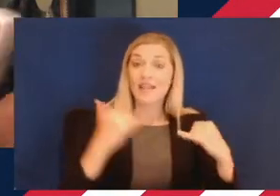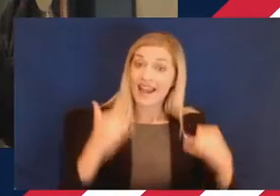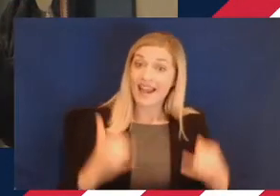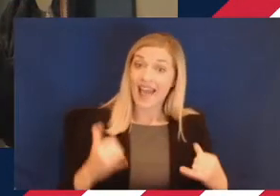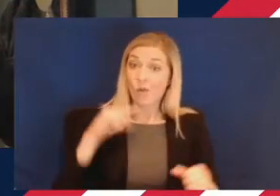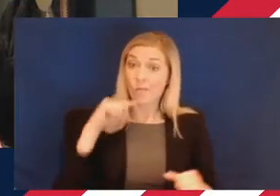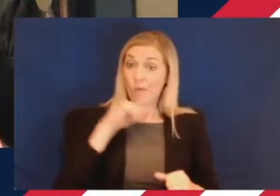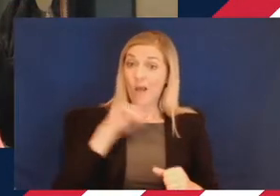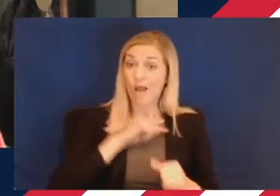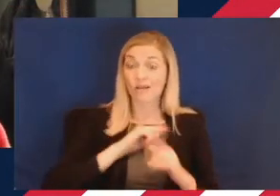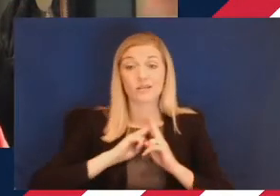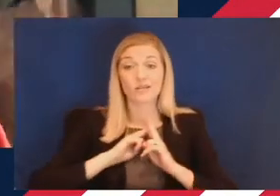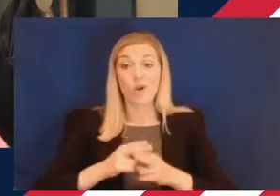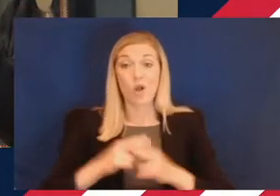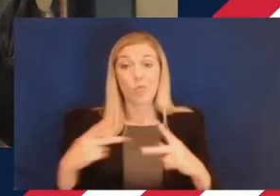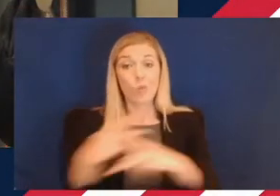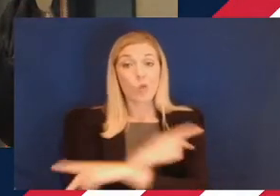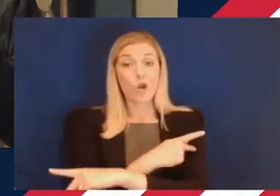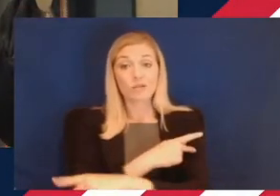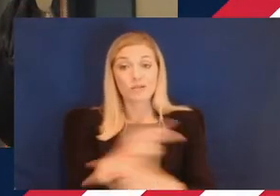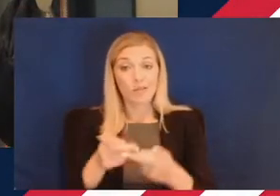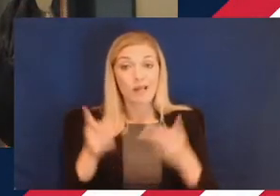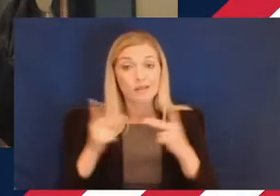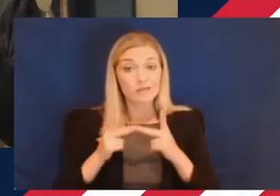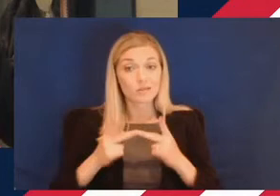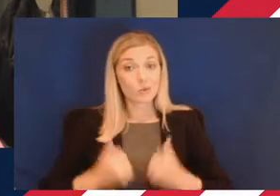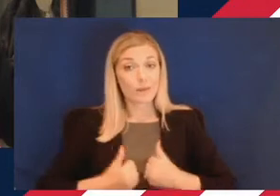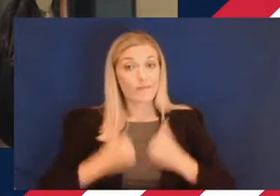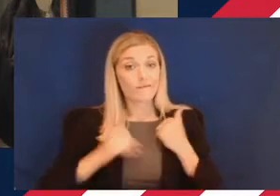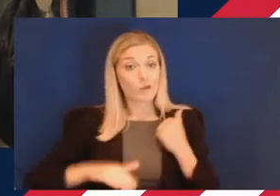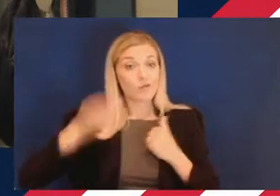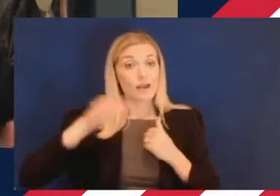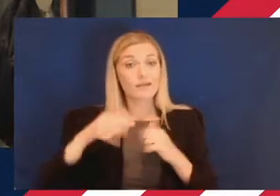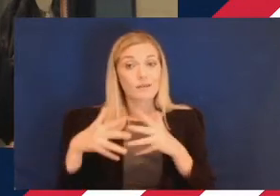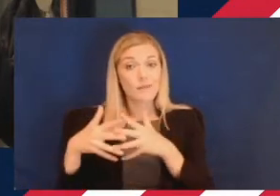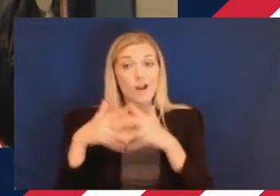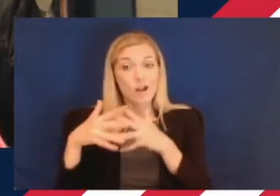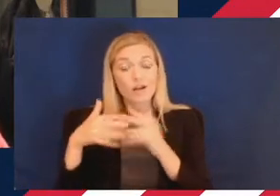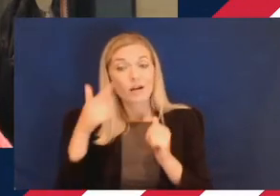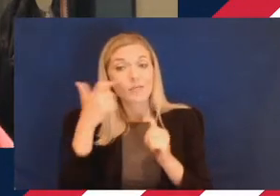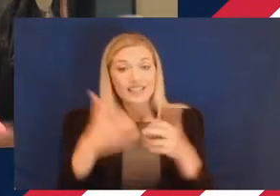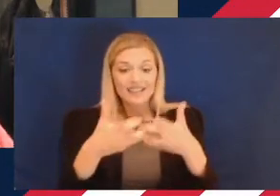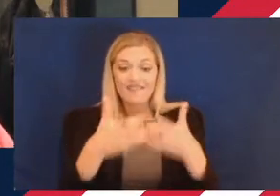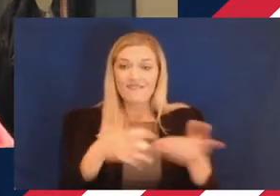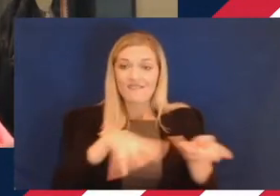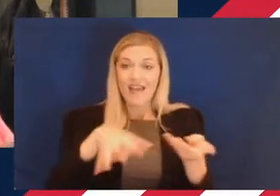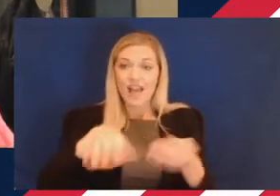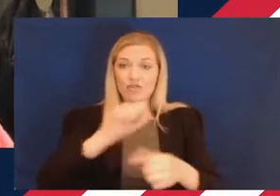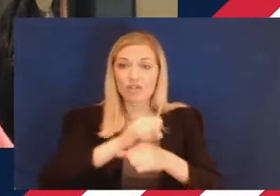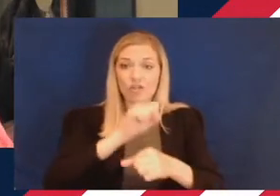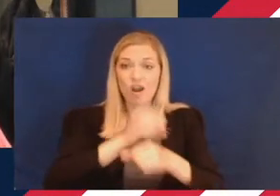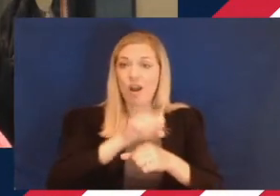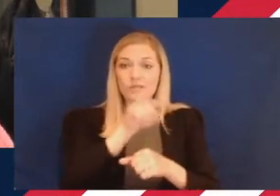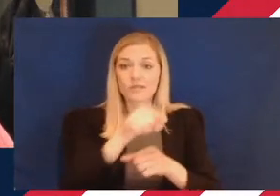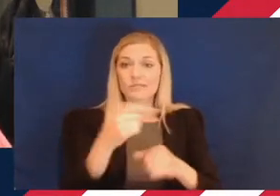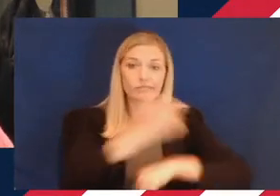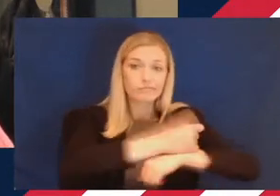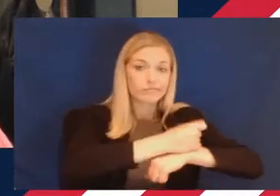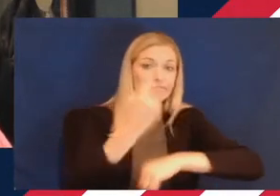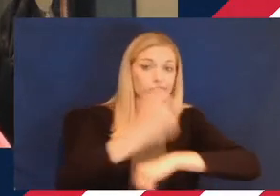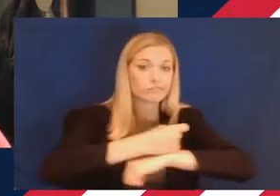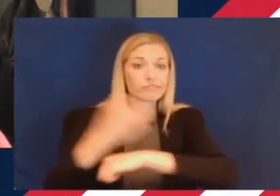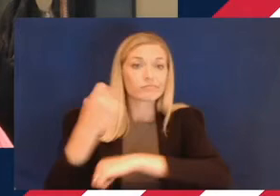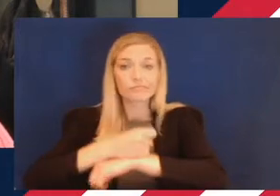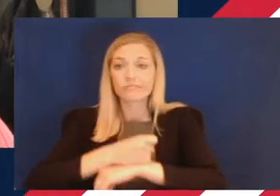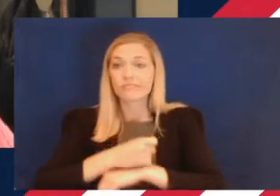factory jobs are gone, and they're not coming back. They've been replaced by low-wage service sector employment that drives up poverty, drives down living standards for all